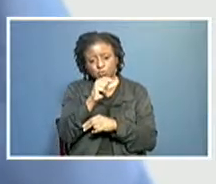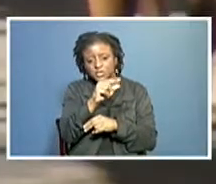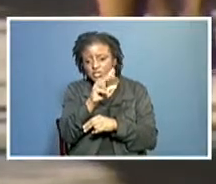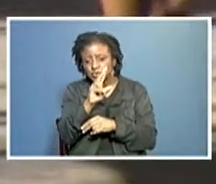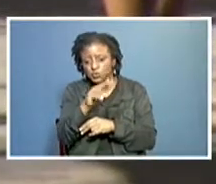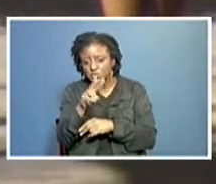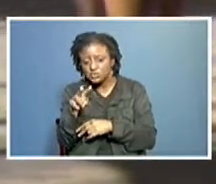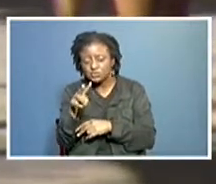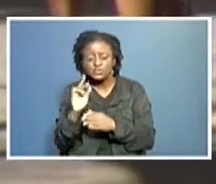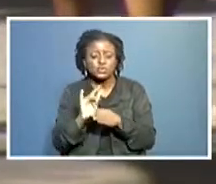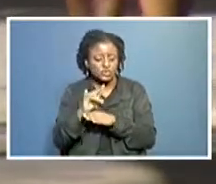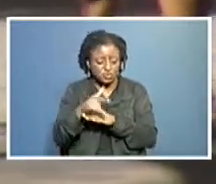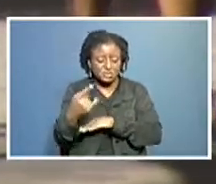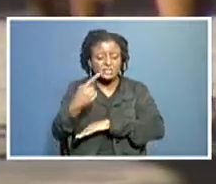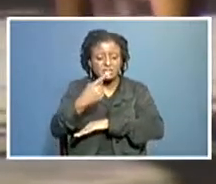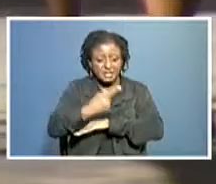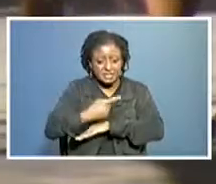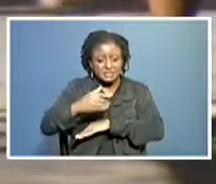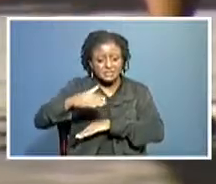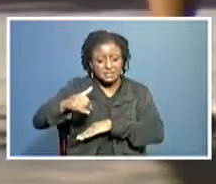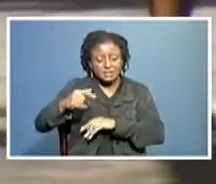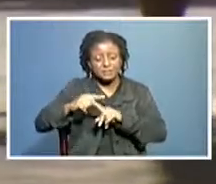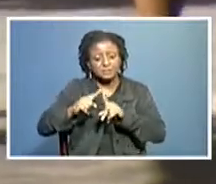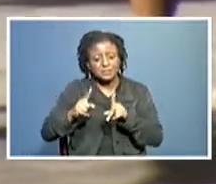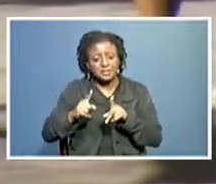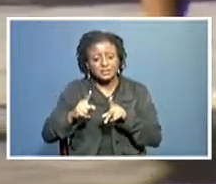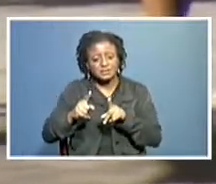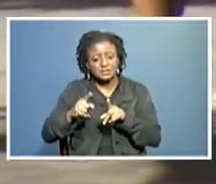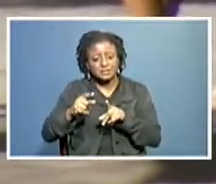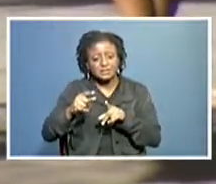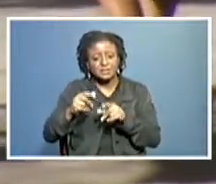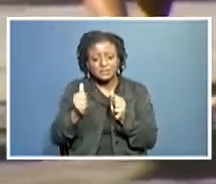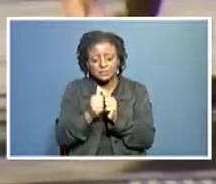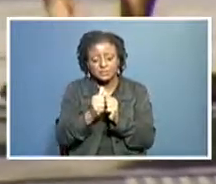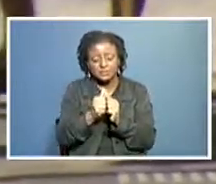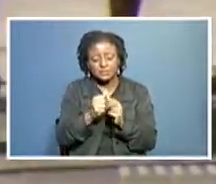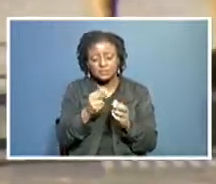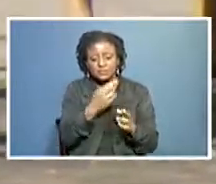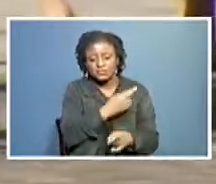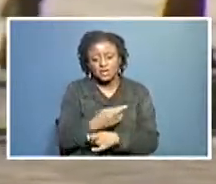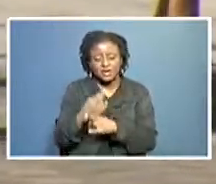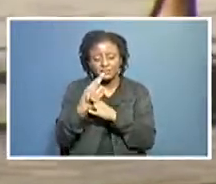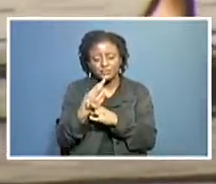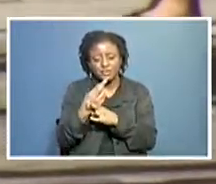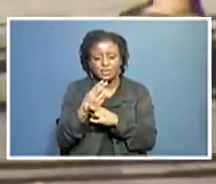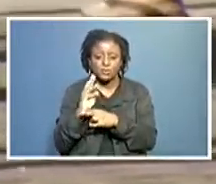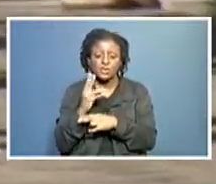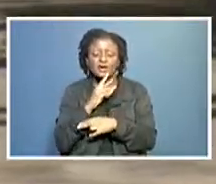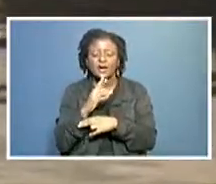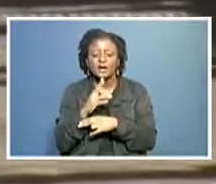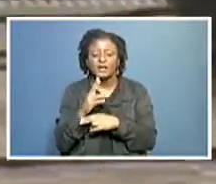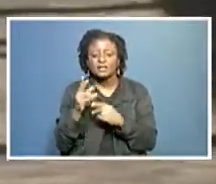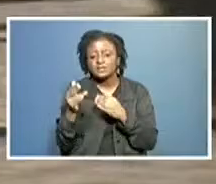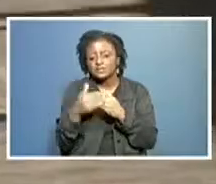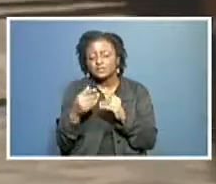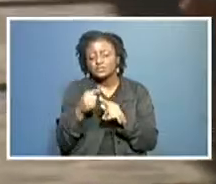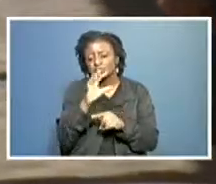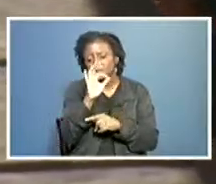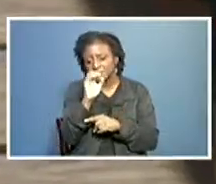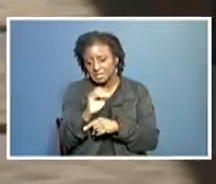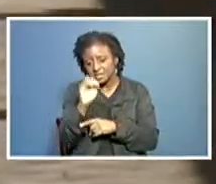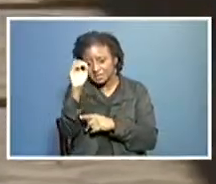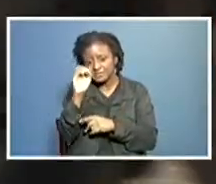yet. But in terms of our recovery, we're back to 90% of our pre-pandemic